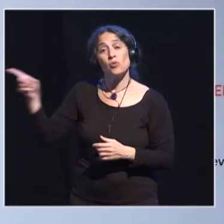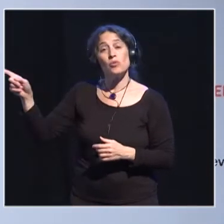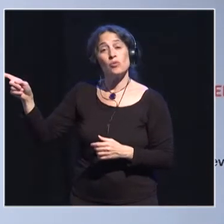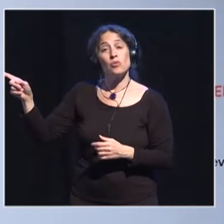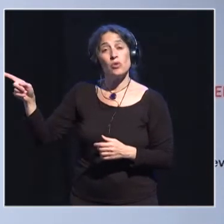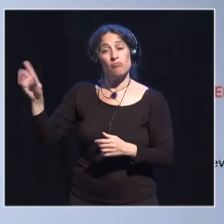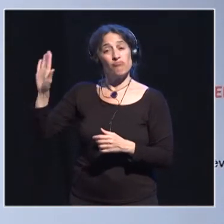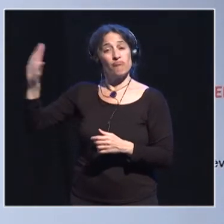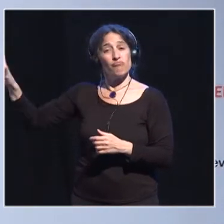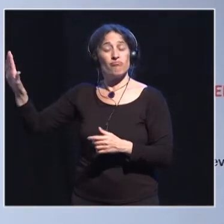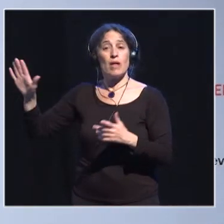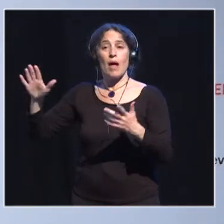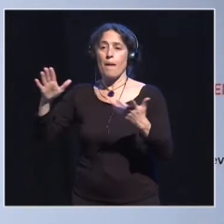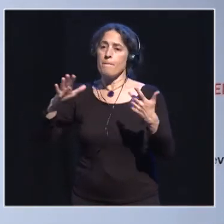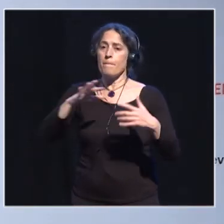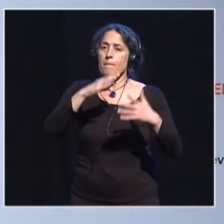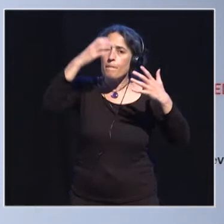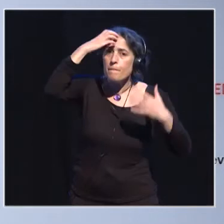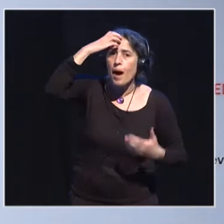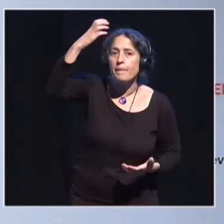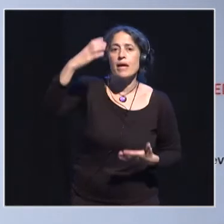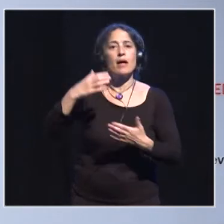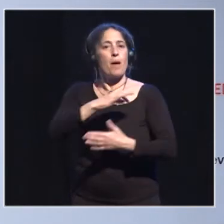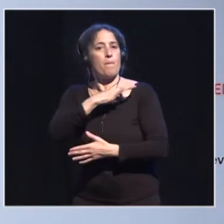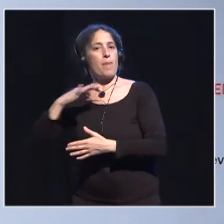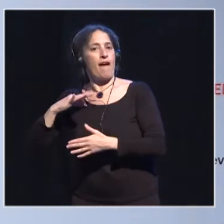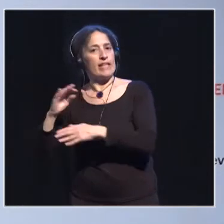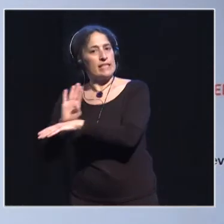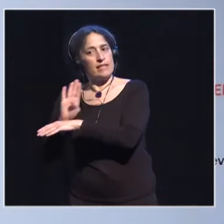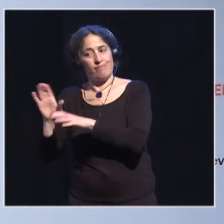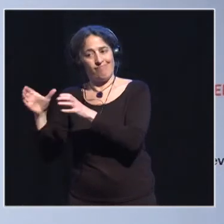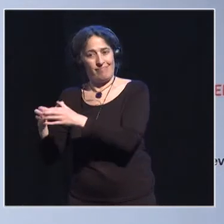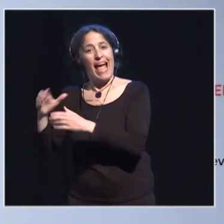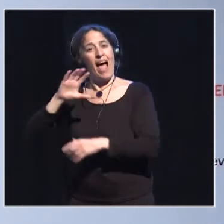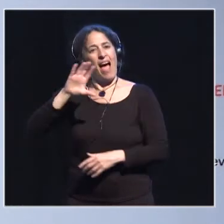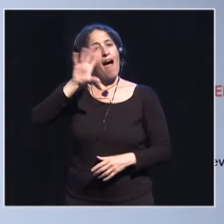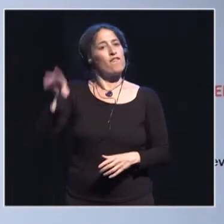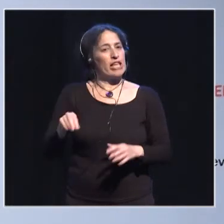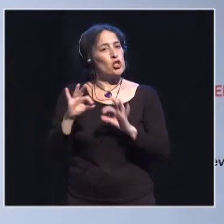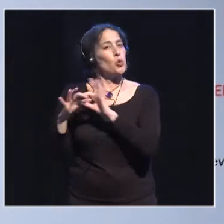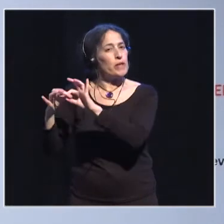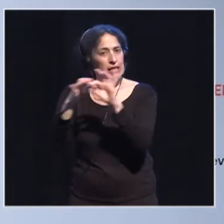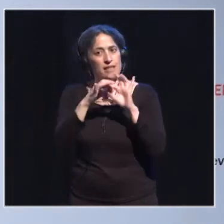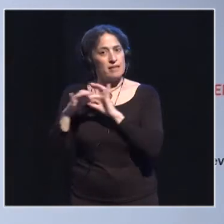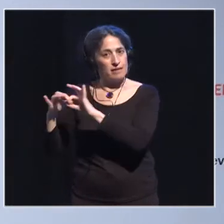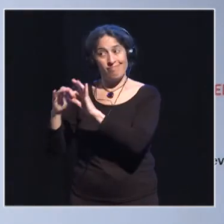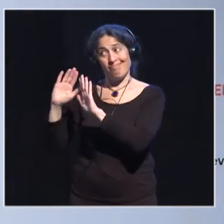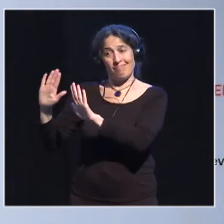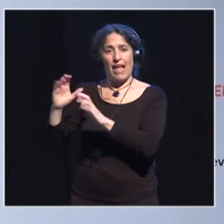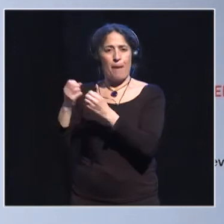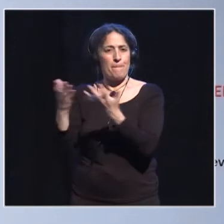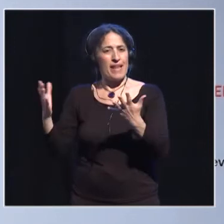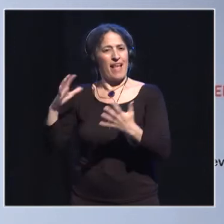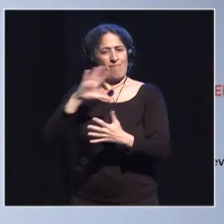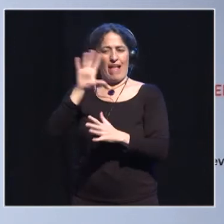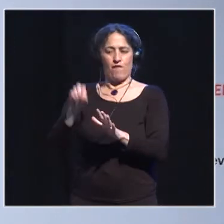will you propose for public-private partnerships to be structured for the AU member nations? And do you see it happening